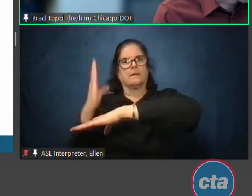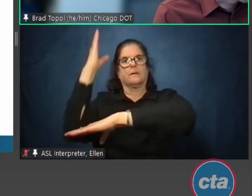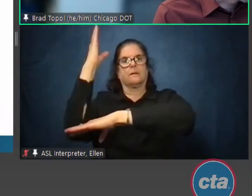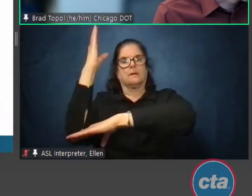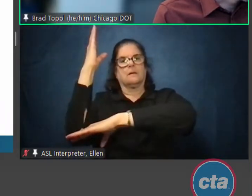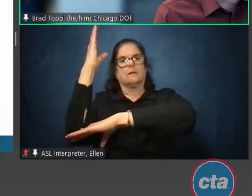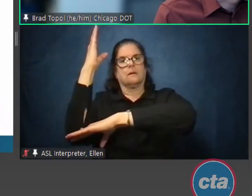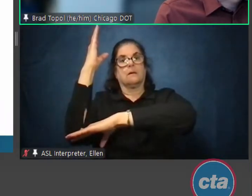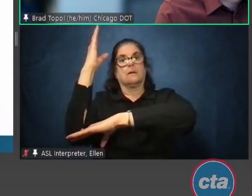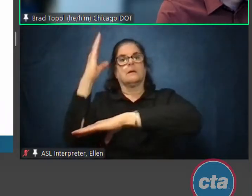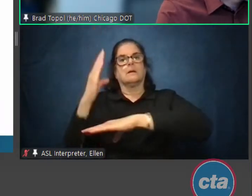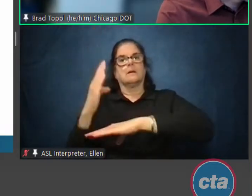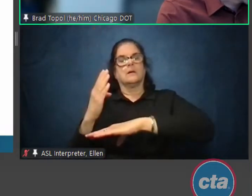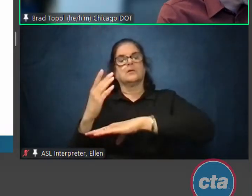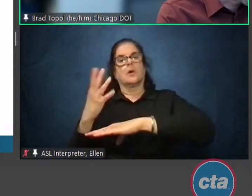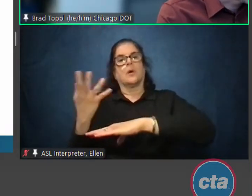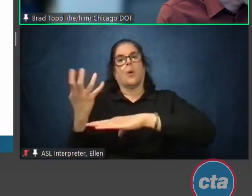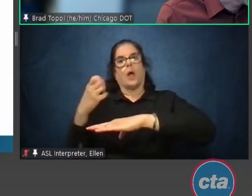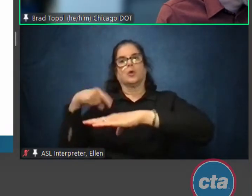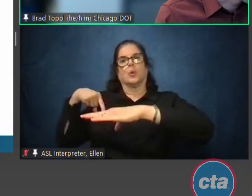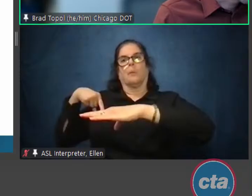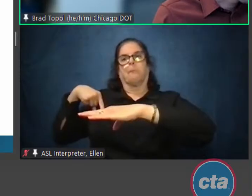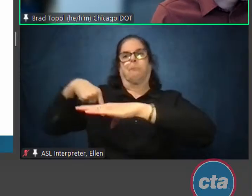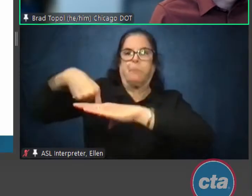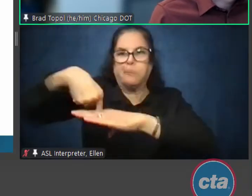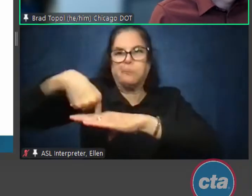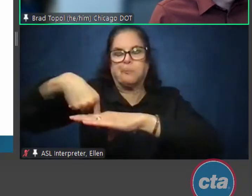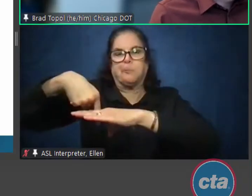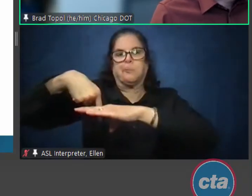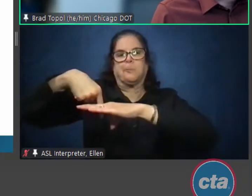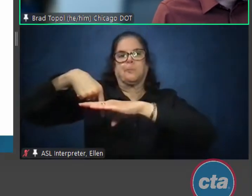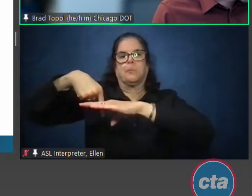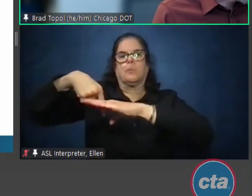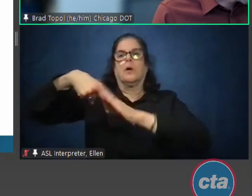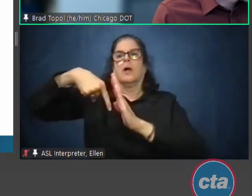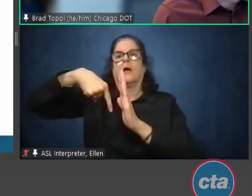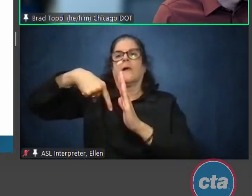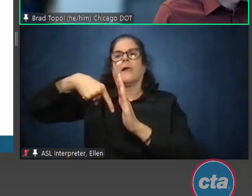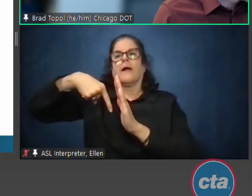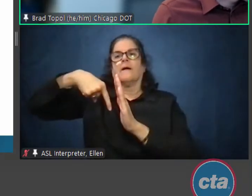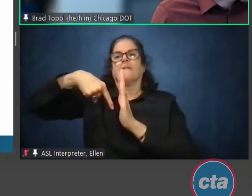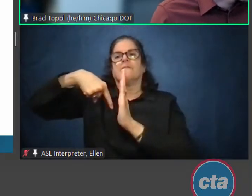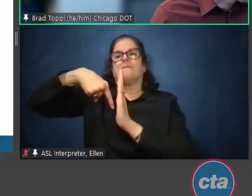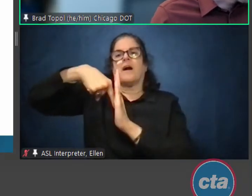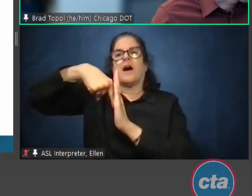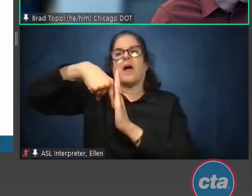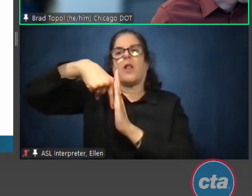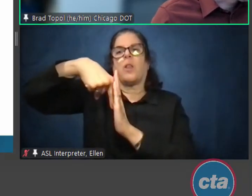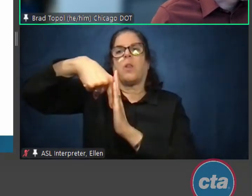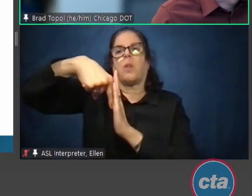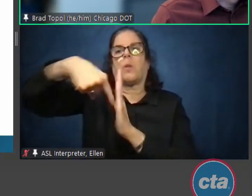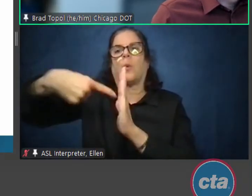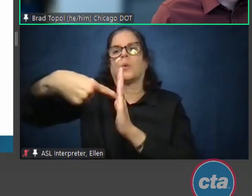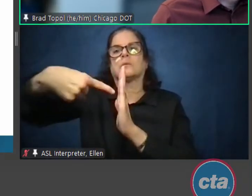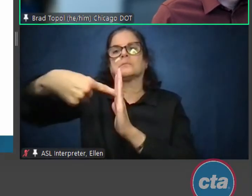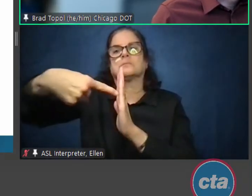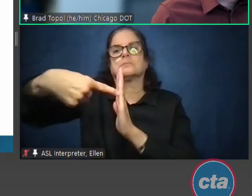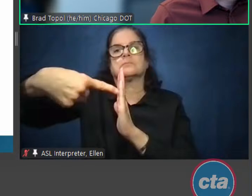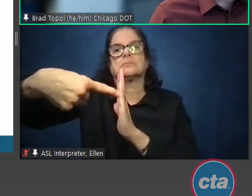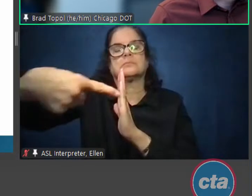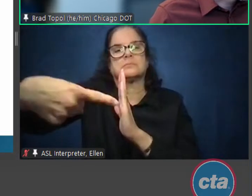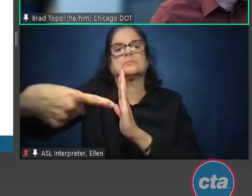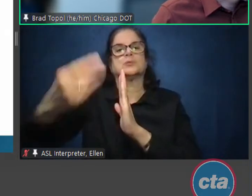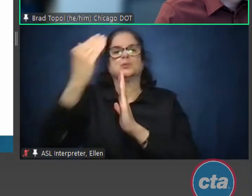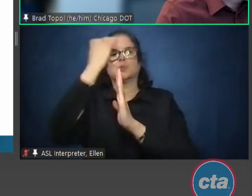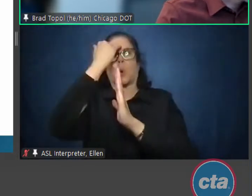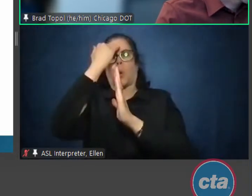where you would bump into it and then you would have to kind of travel along to get to designated crossings with detectable warnings and